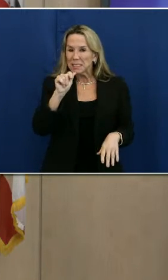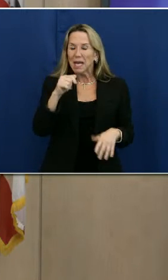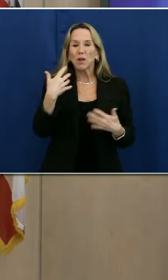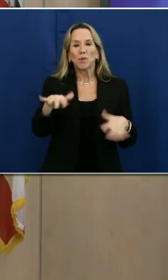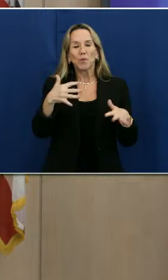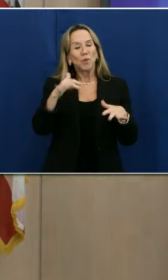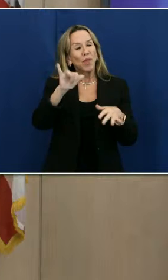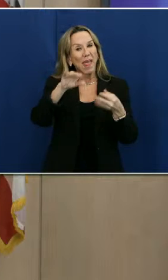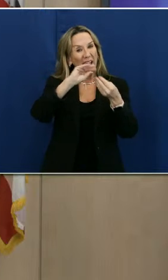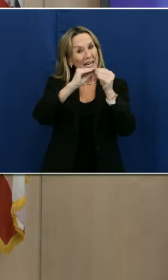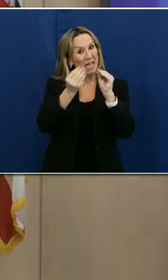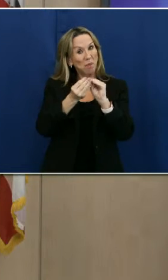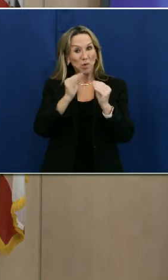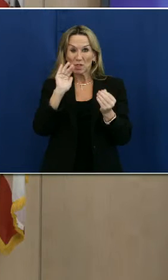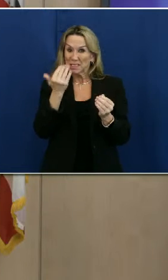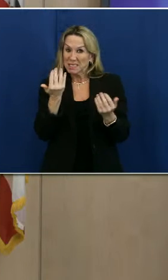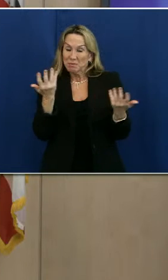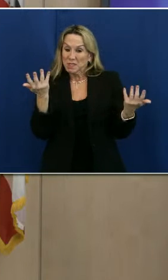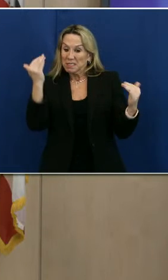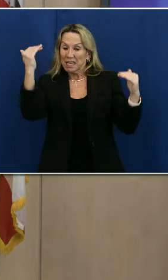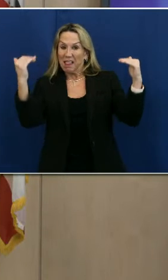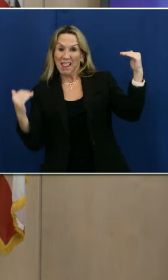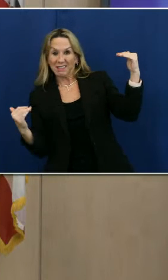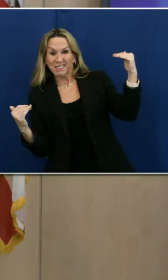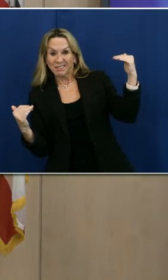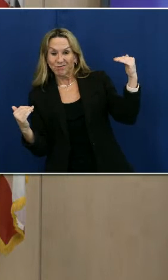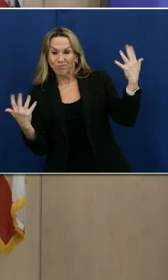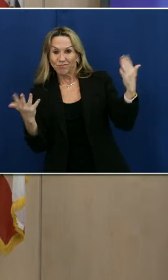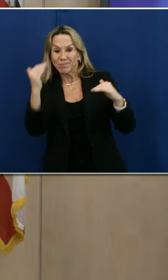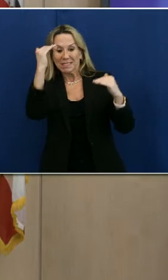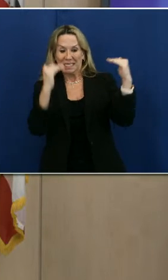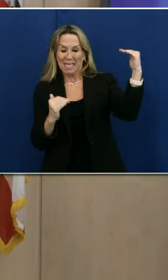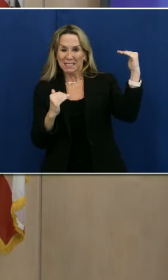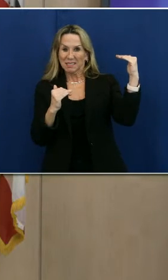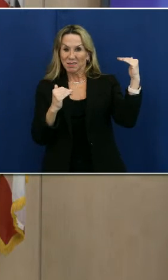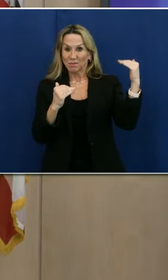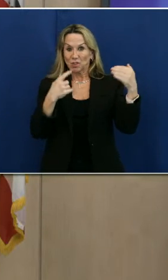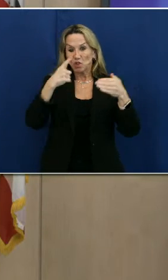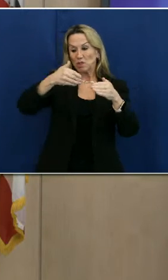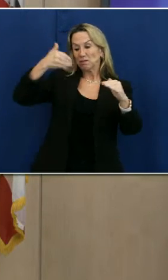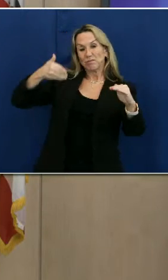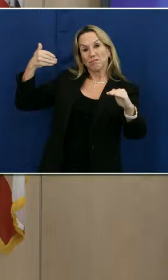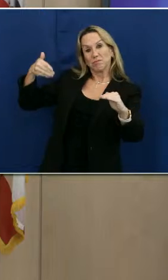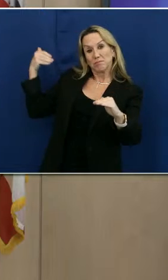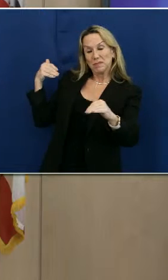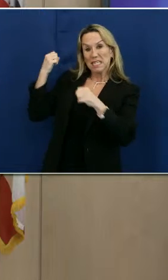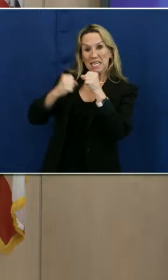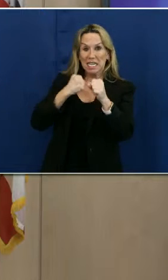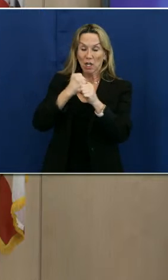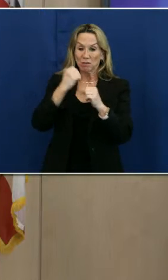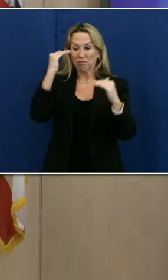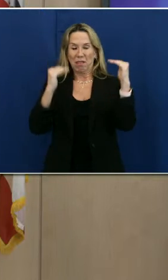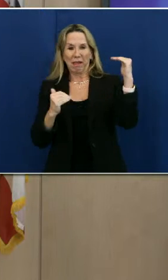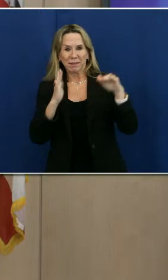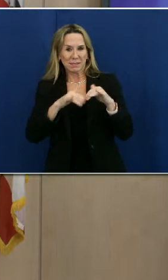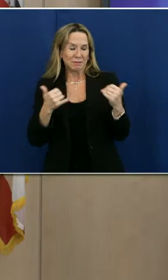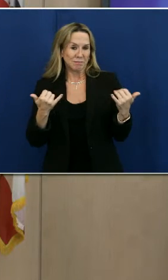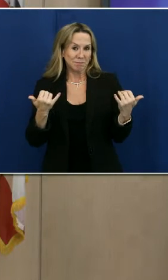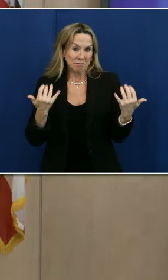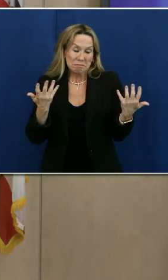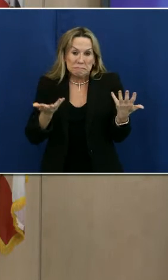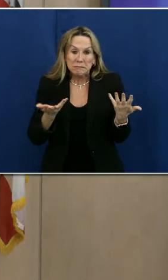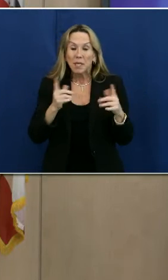the number was less compared to the same time in the previous years. But again,